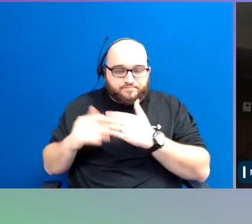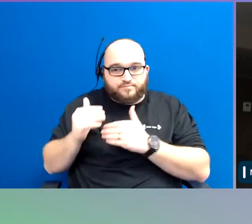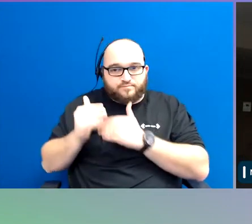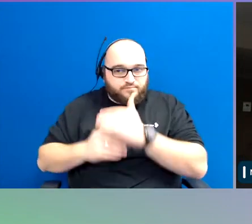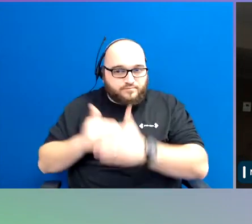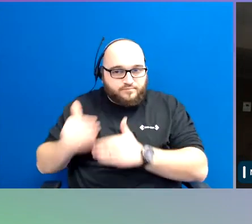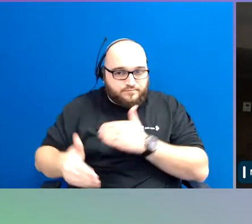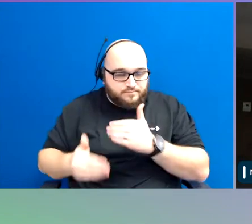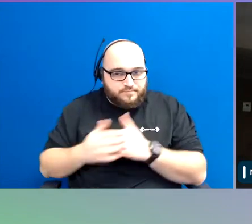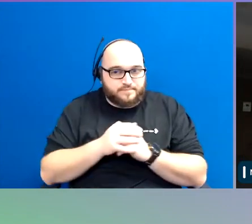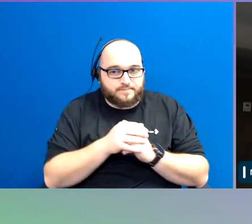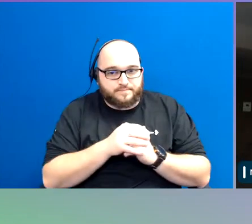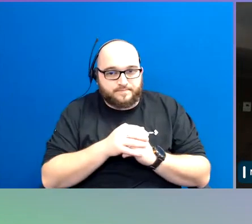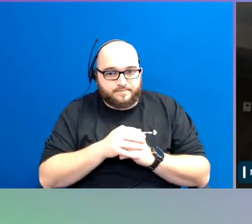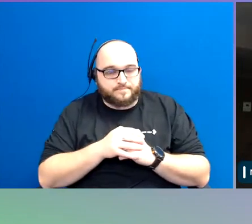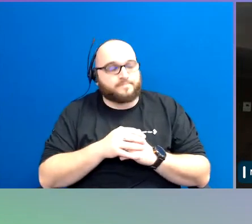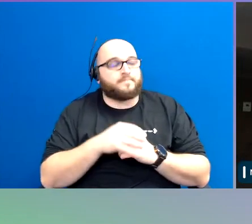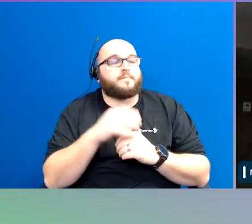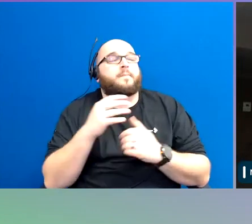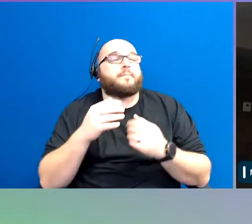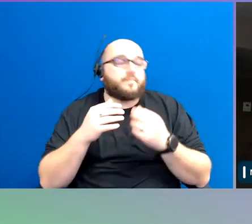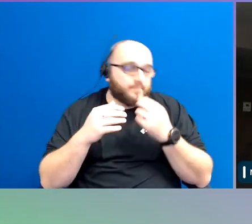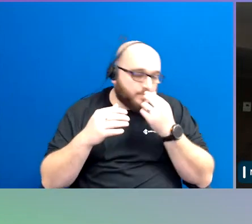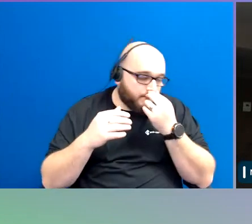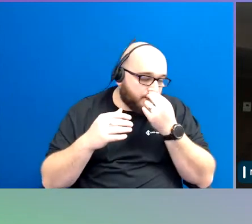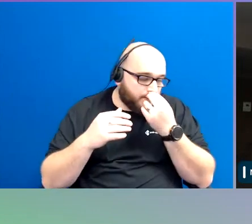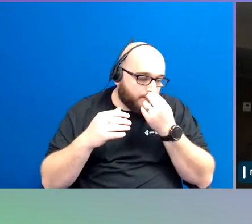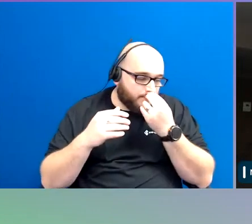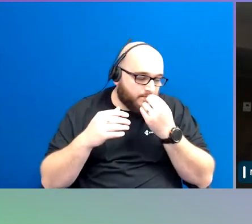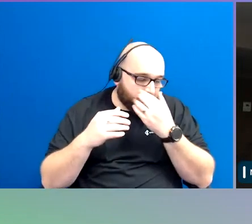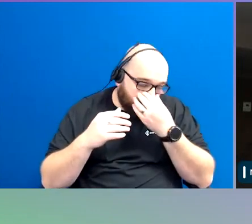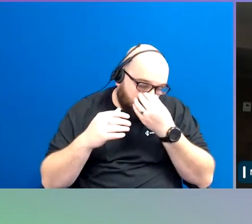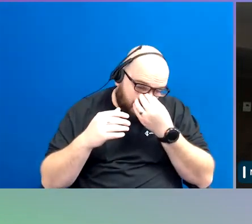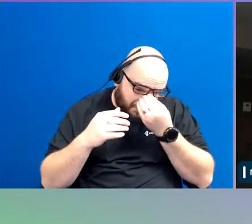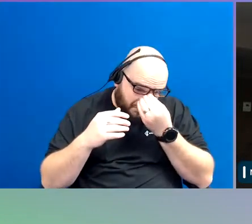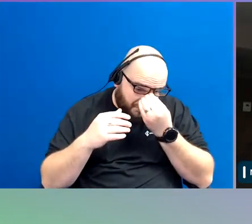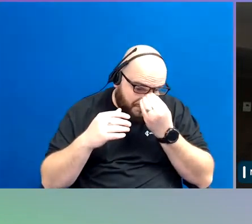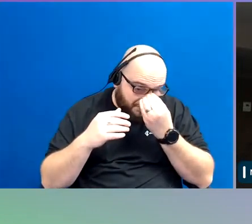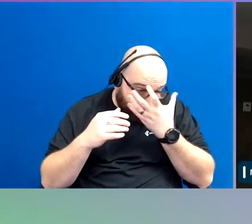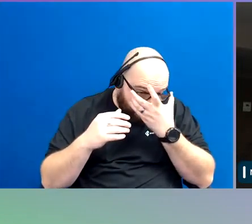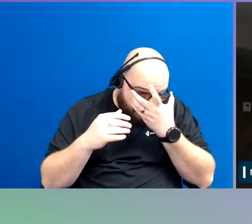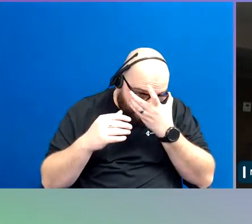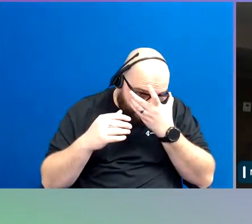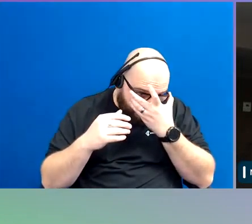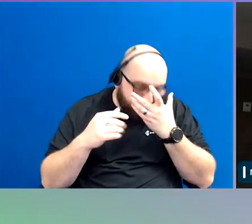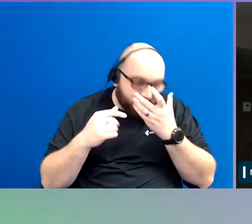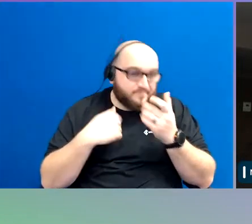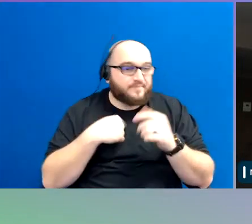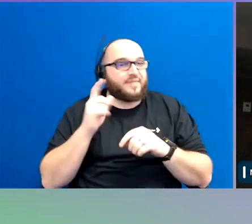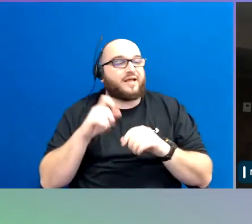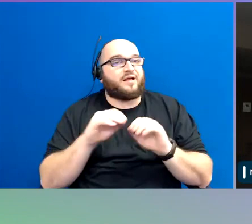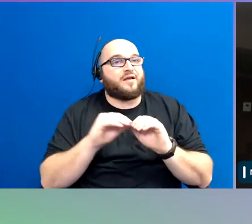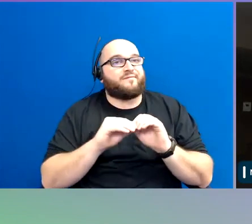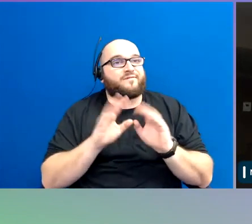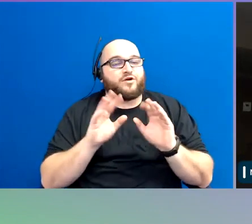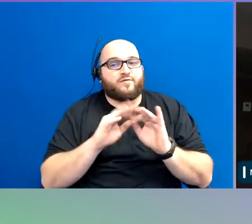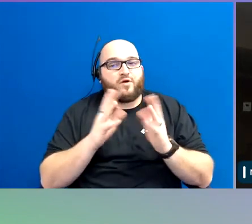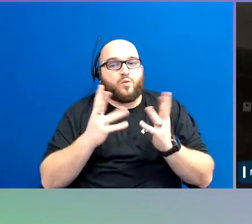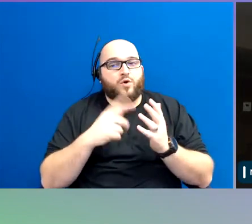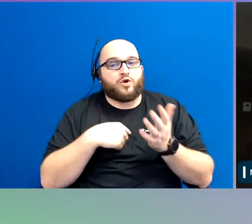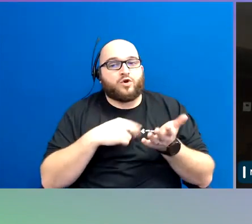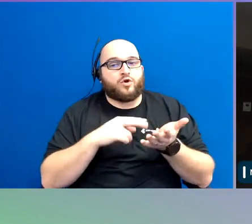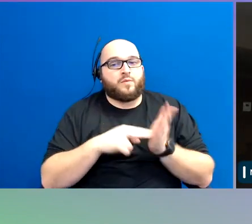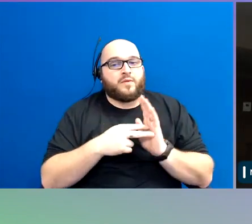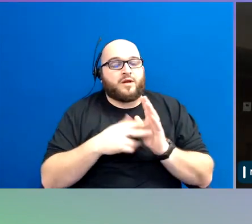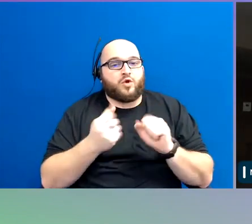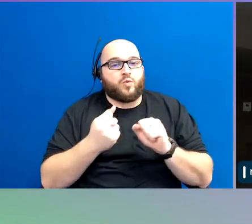Okay. Totally, maybe I have a question or I need a clarification. What do we mean by quick wins?